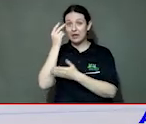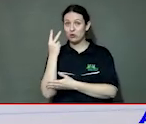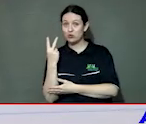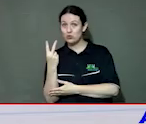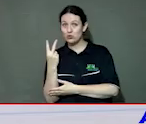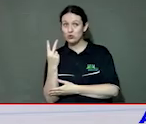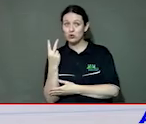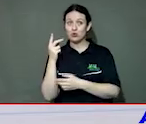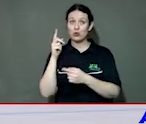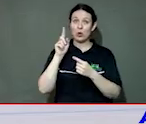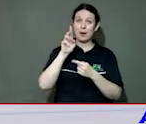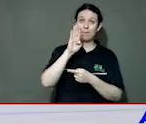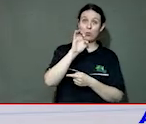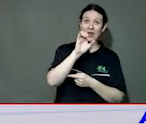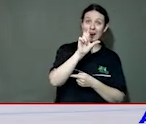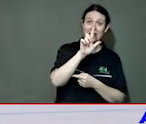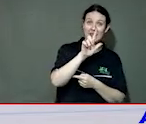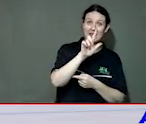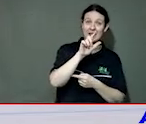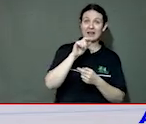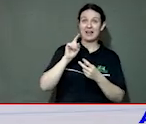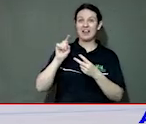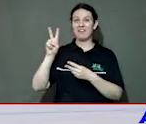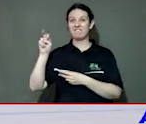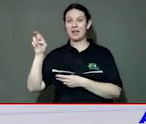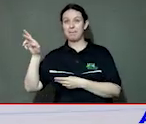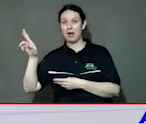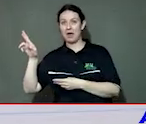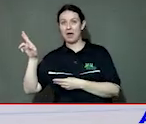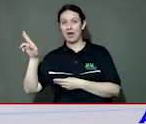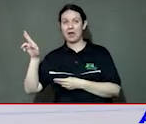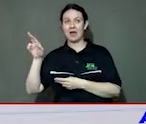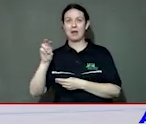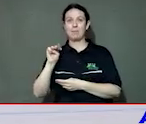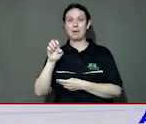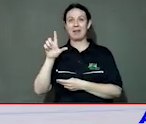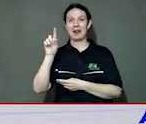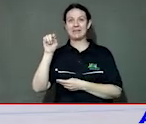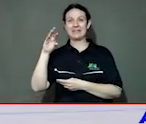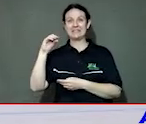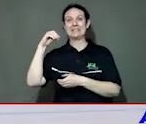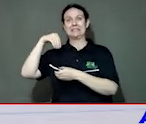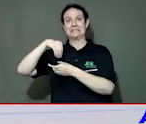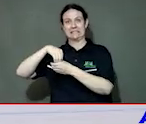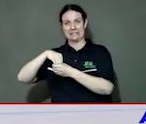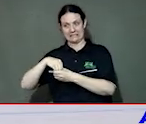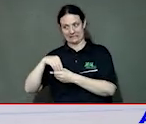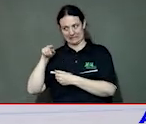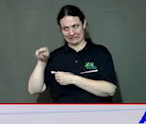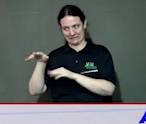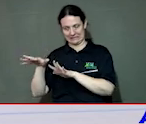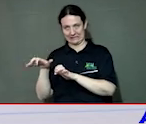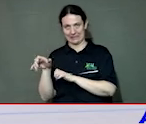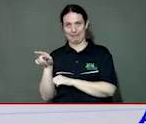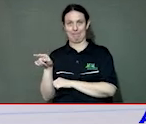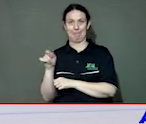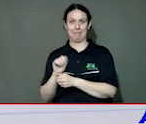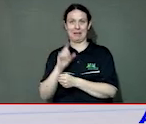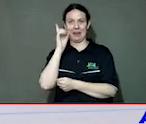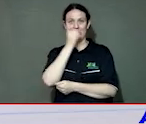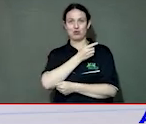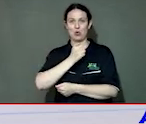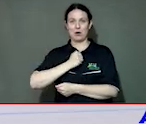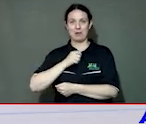pressure. The melting point is not that important. Oopsie. Then they ask melting point. Okay,